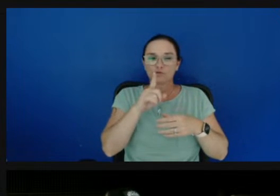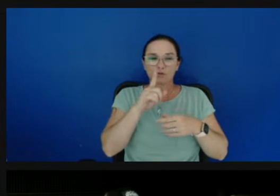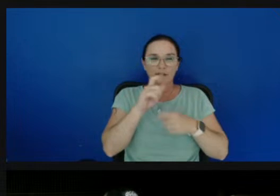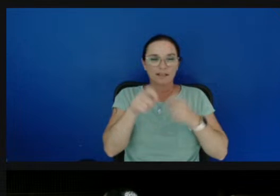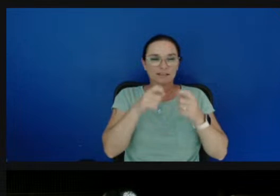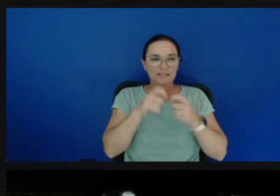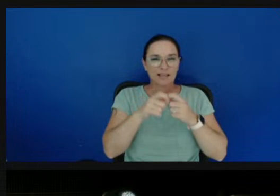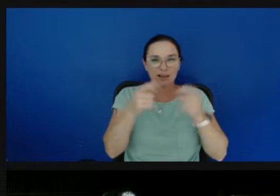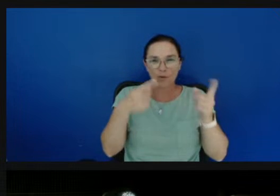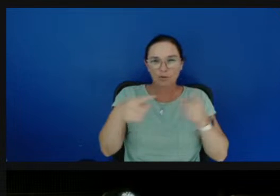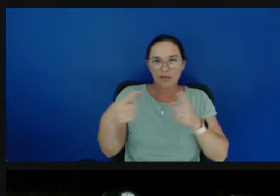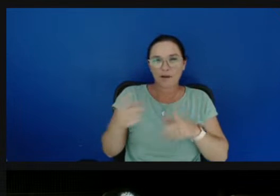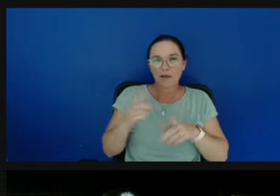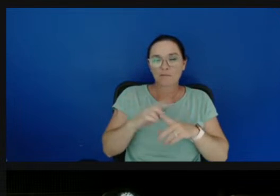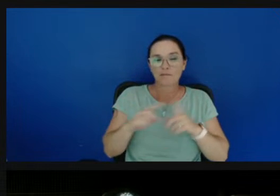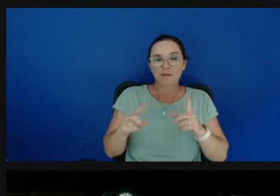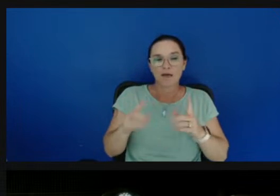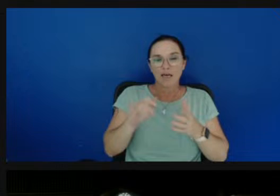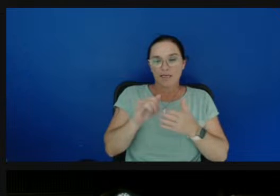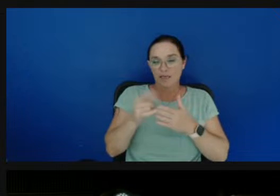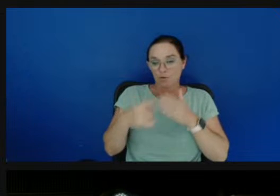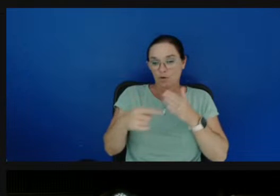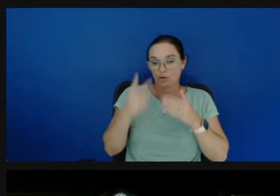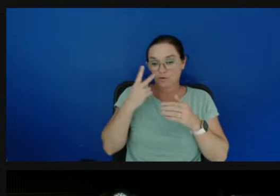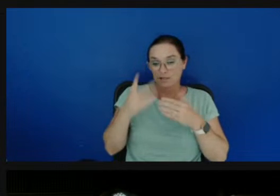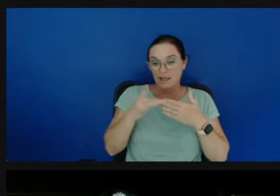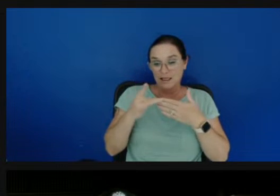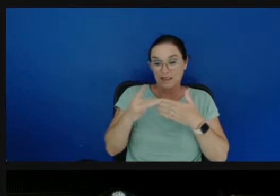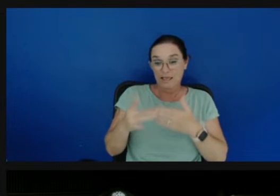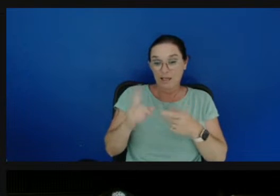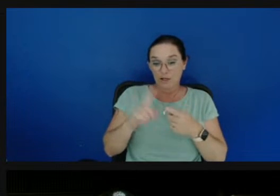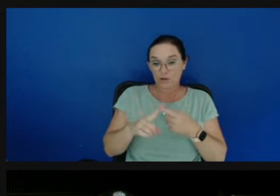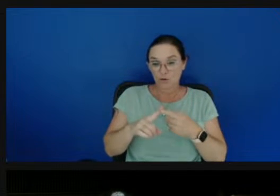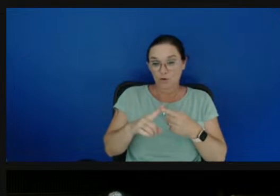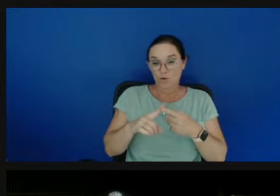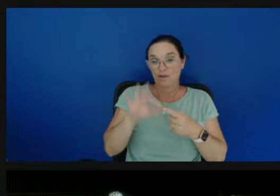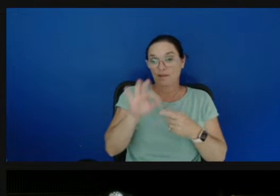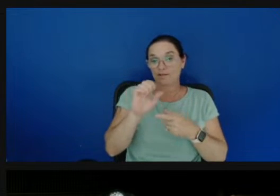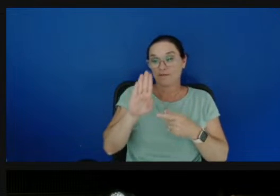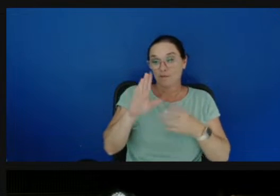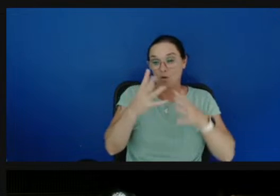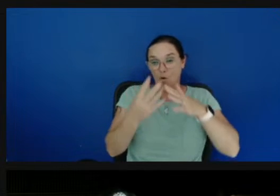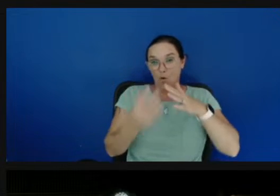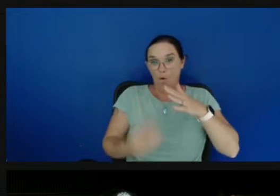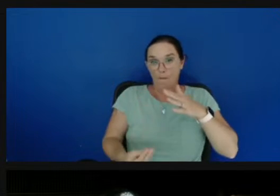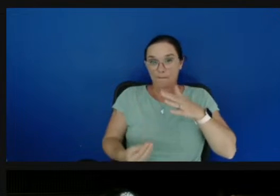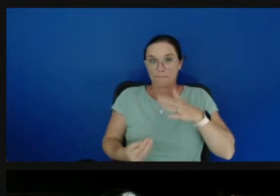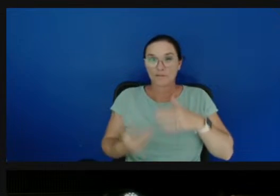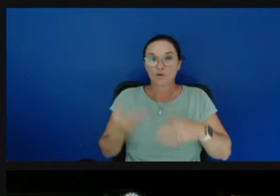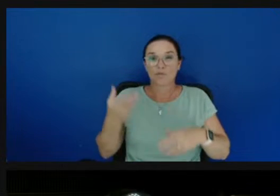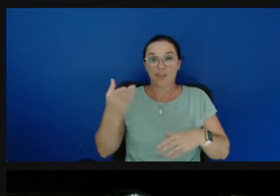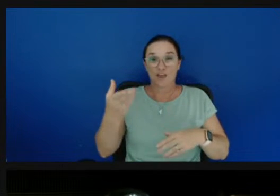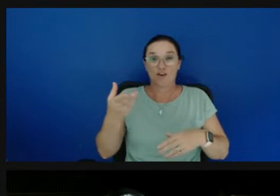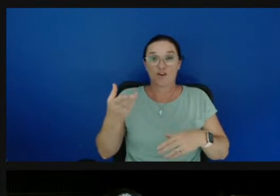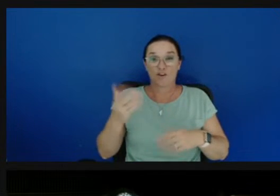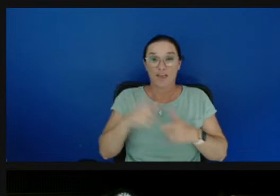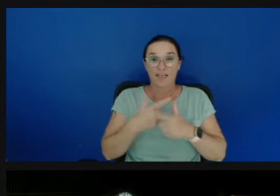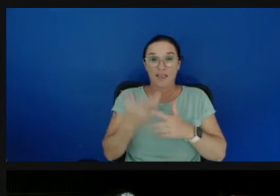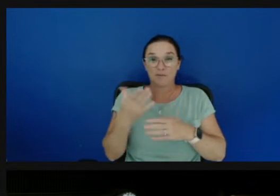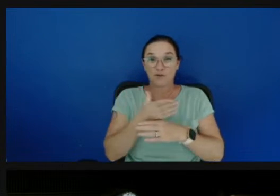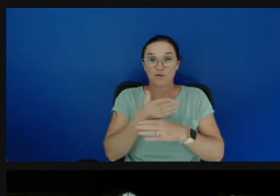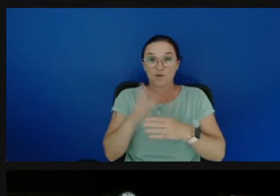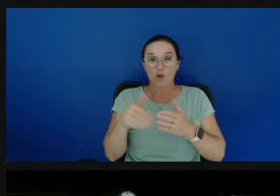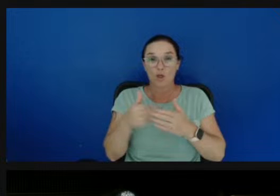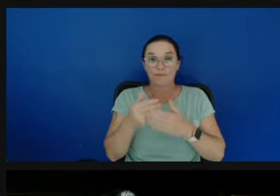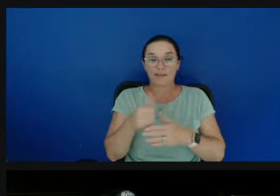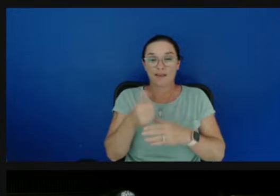or less what you would have seen that lead up, following the February withdrawal of lava, lots of steam. There it is, and then in between all those other spots as